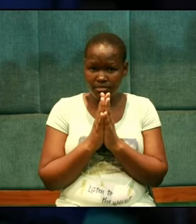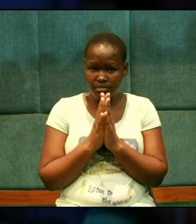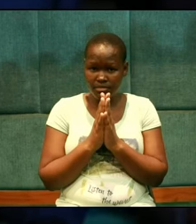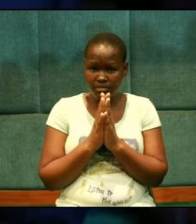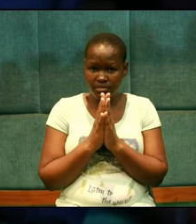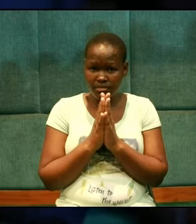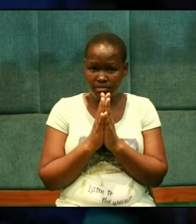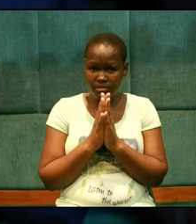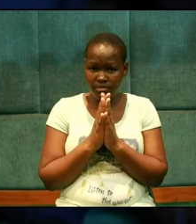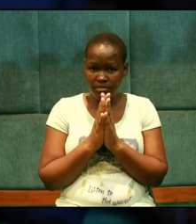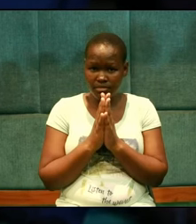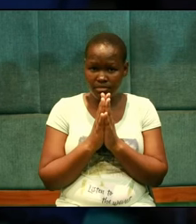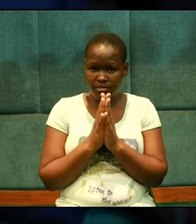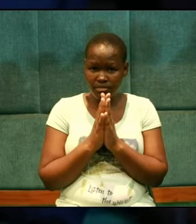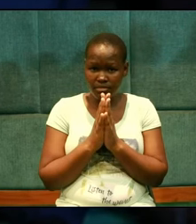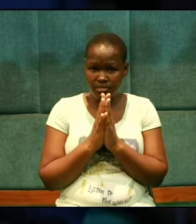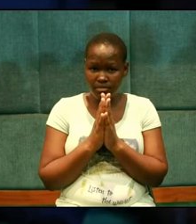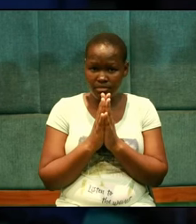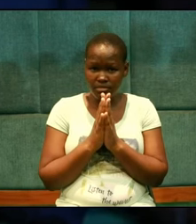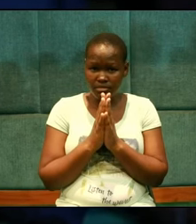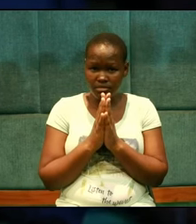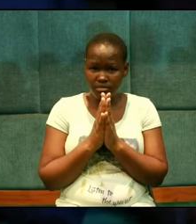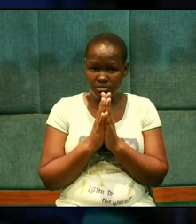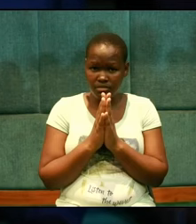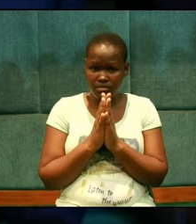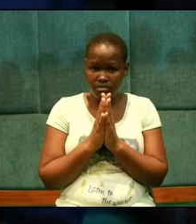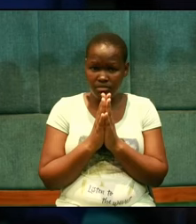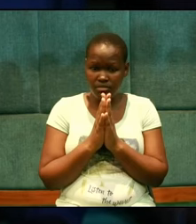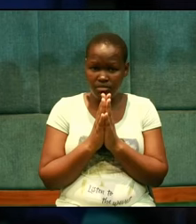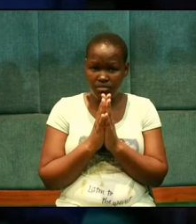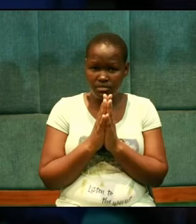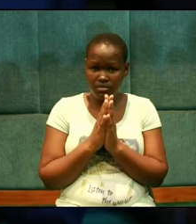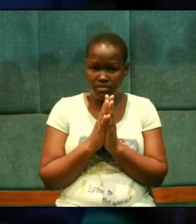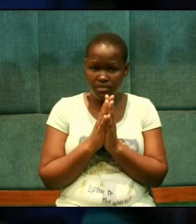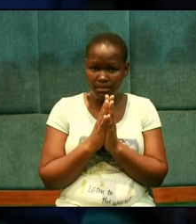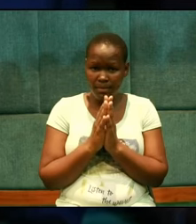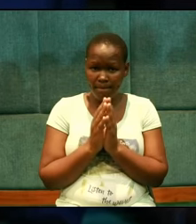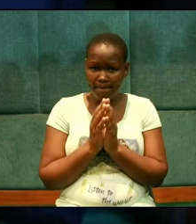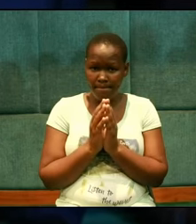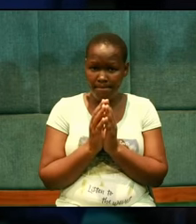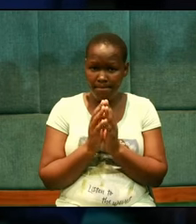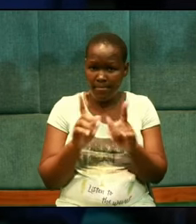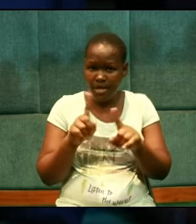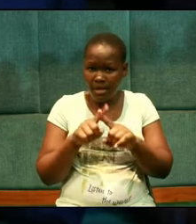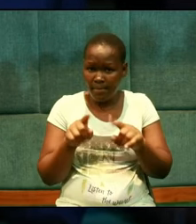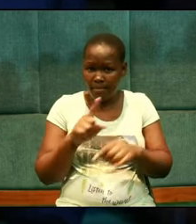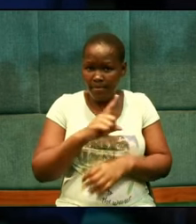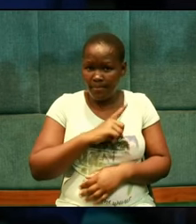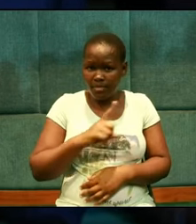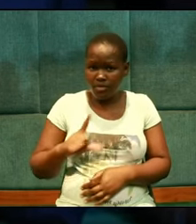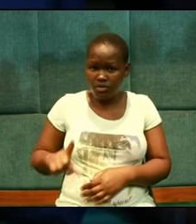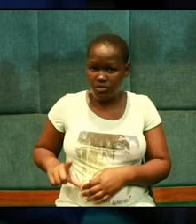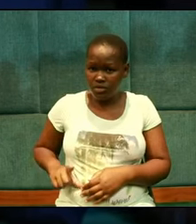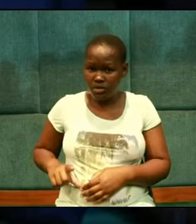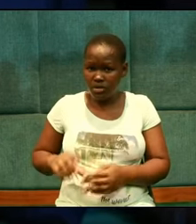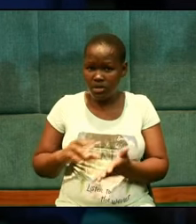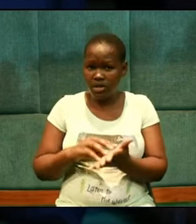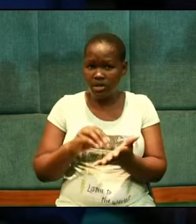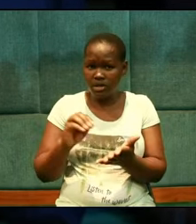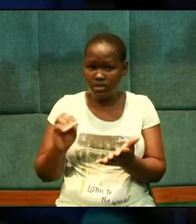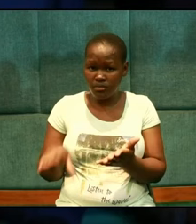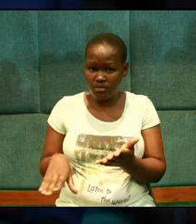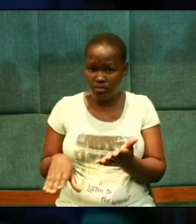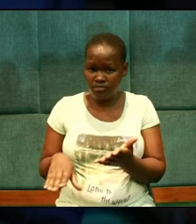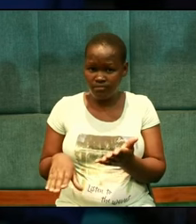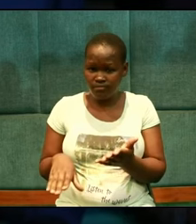is that you, not just that you may heal our marriages, but the Lord, you may remove this